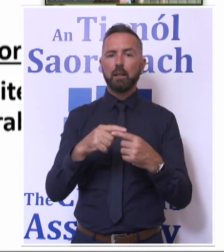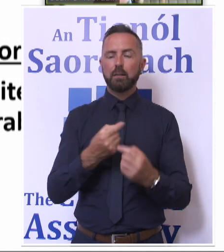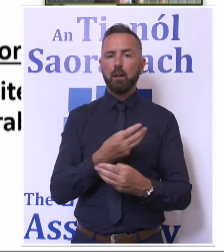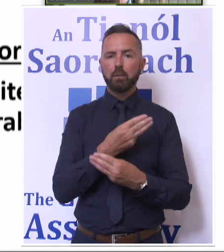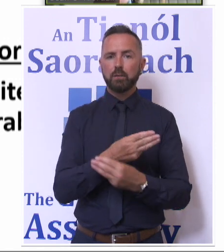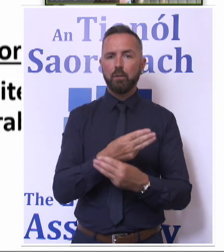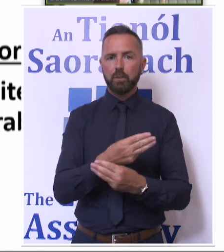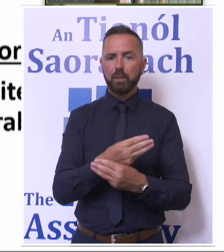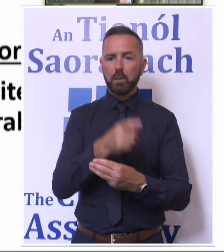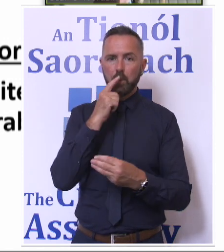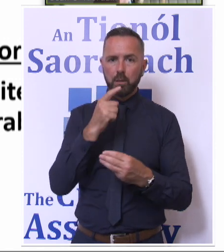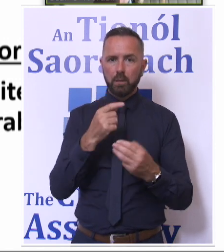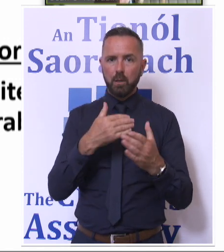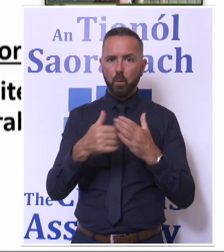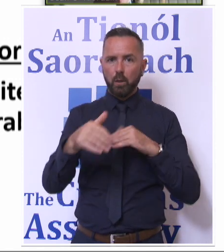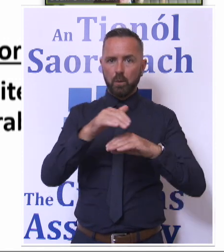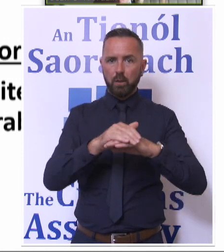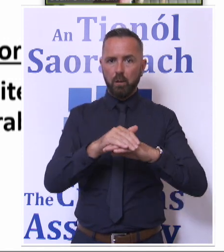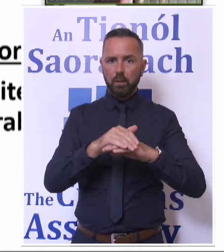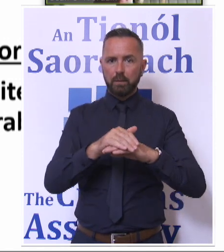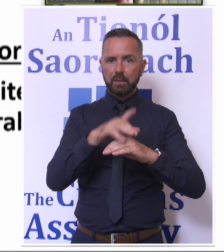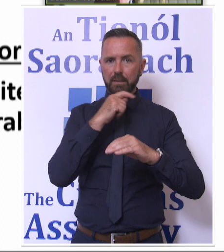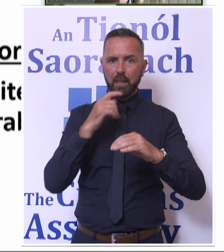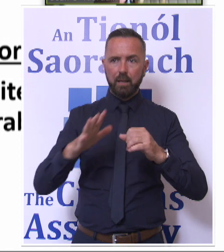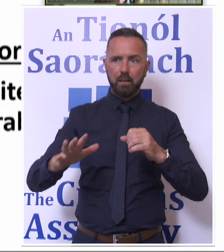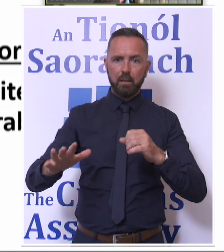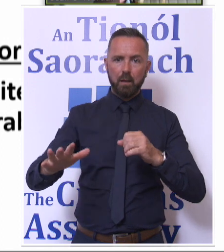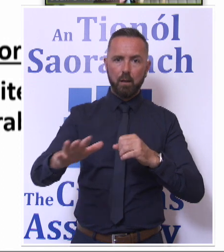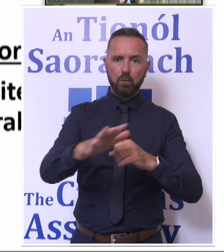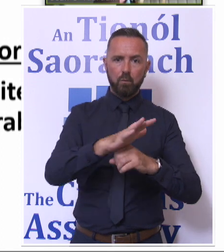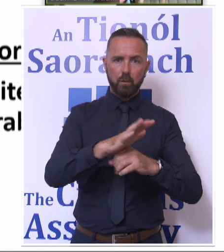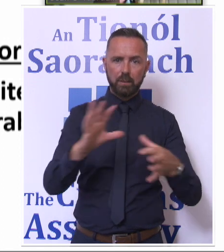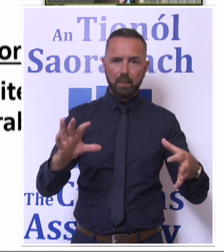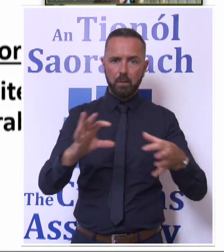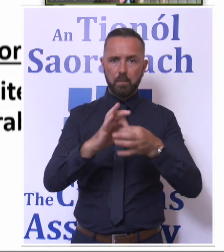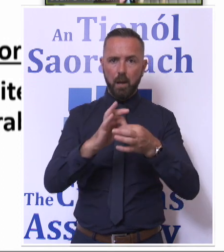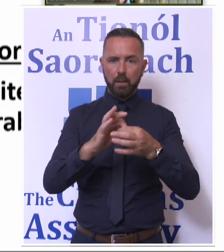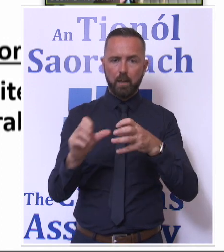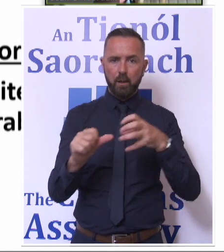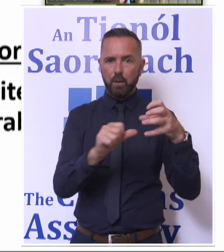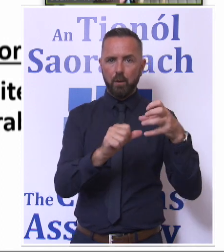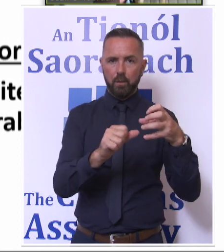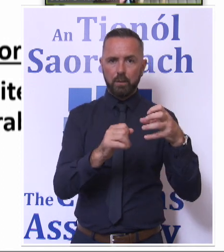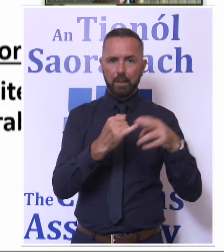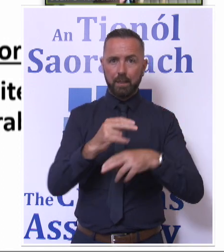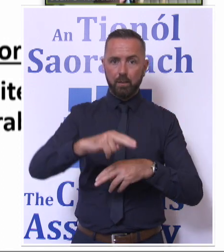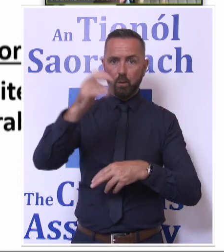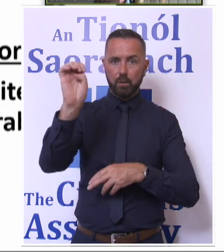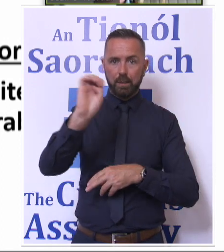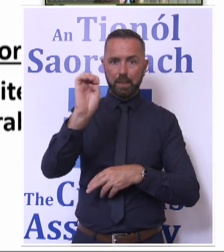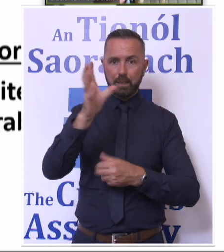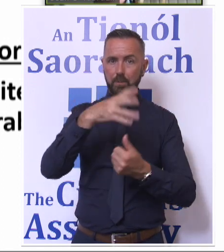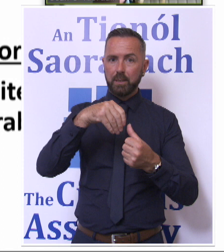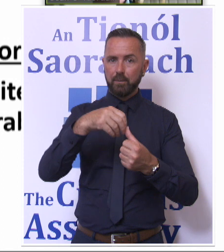their colleagues across the combined authorities of Liverpool and so on in Northern England in particular, they